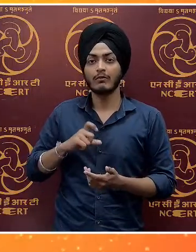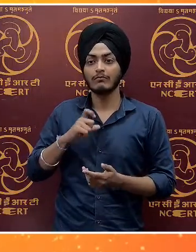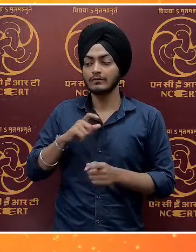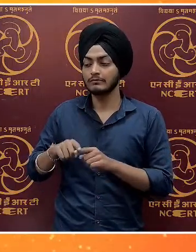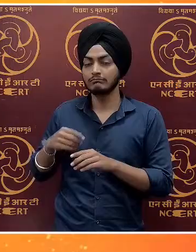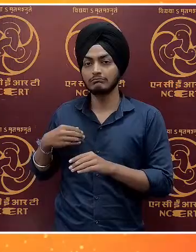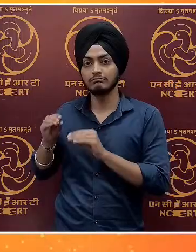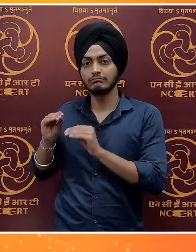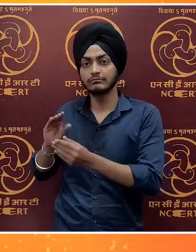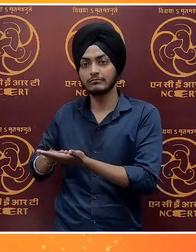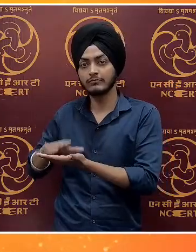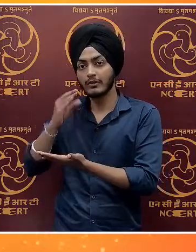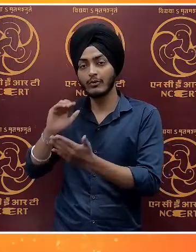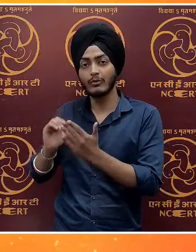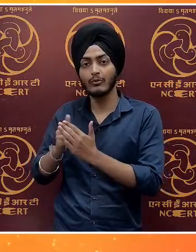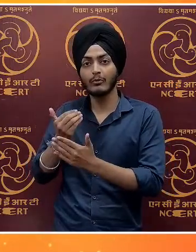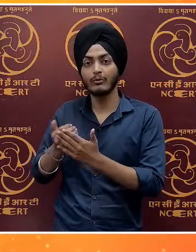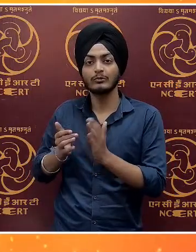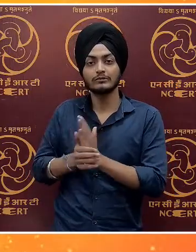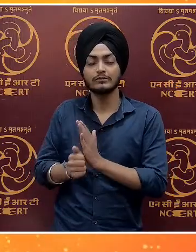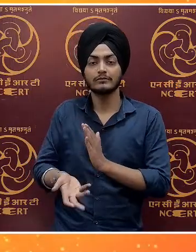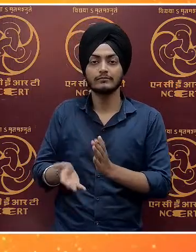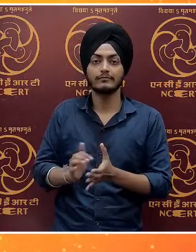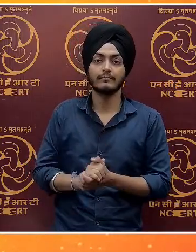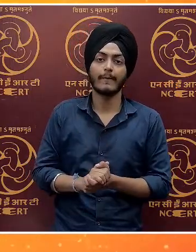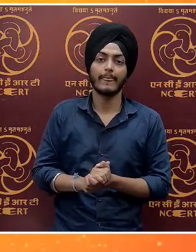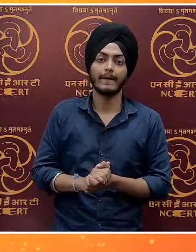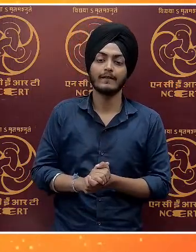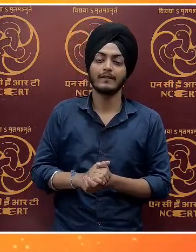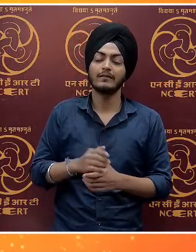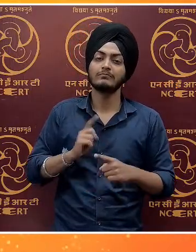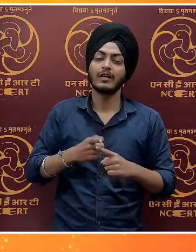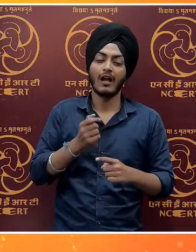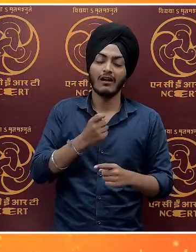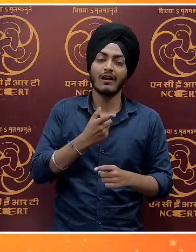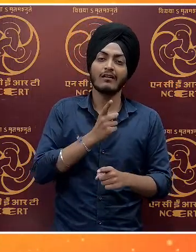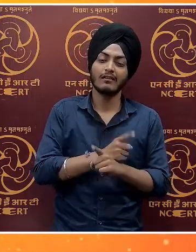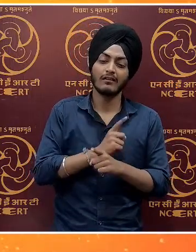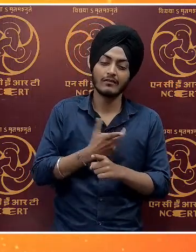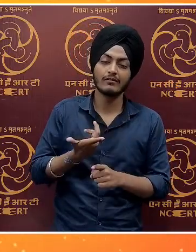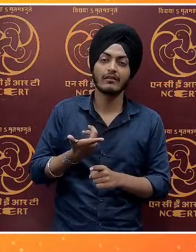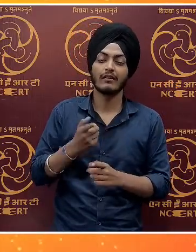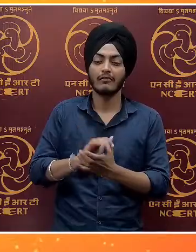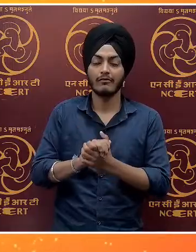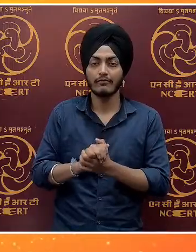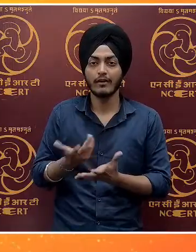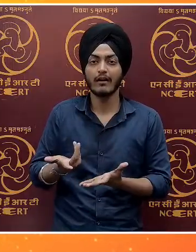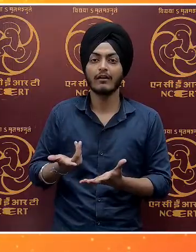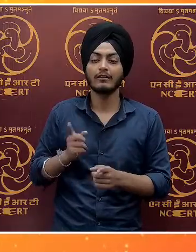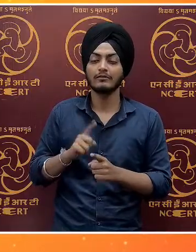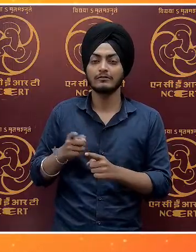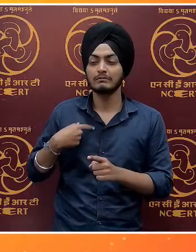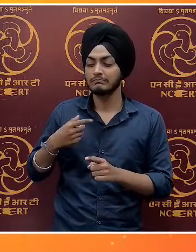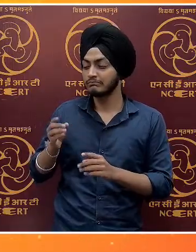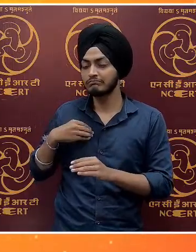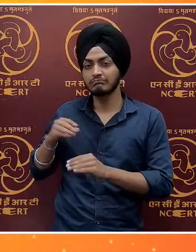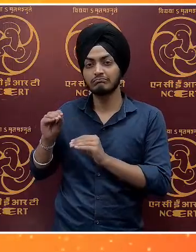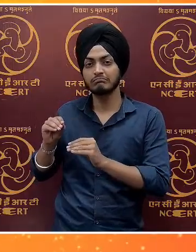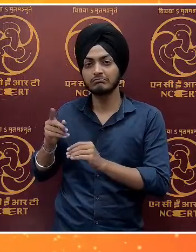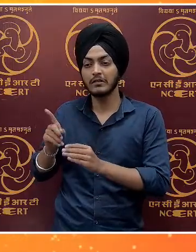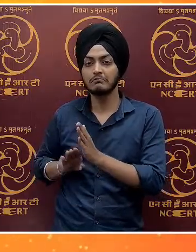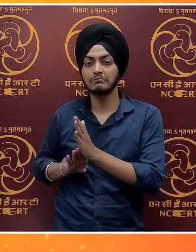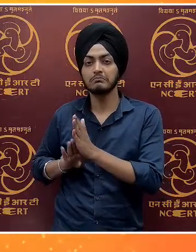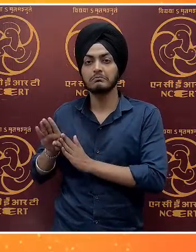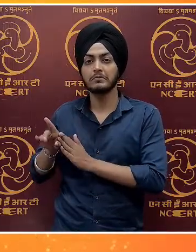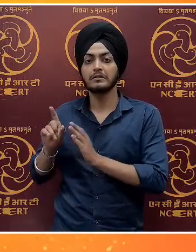important to learn new skill. As a teacher, as a friend, try to encourage everybody around you so that they